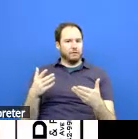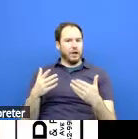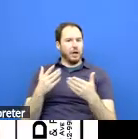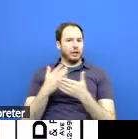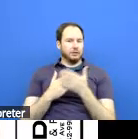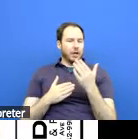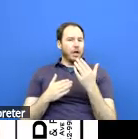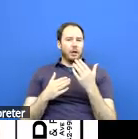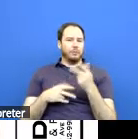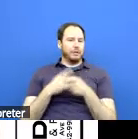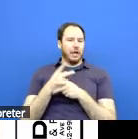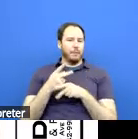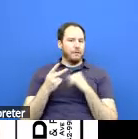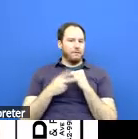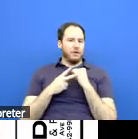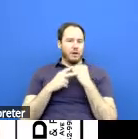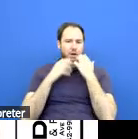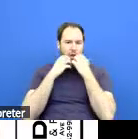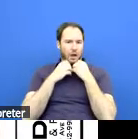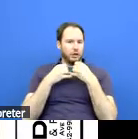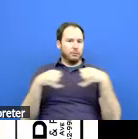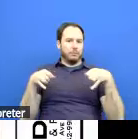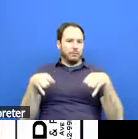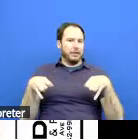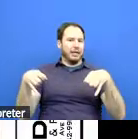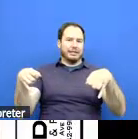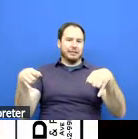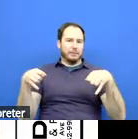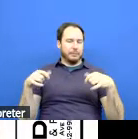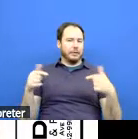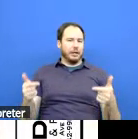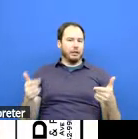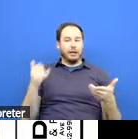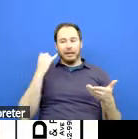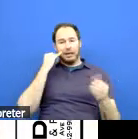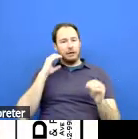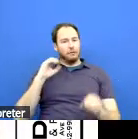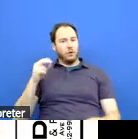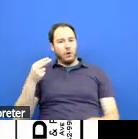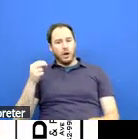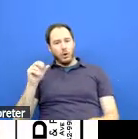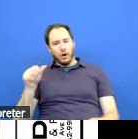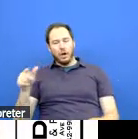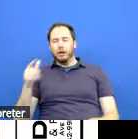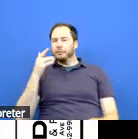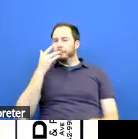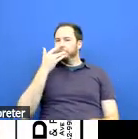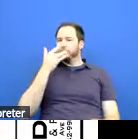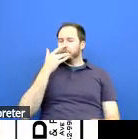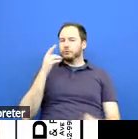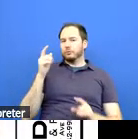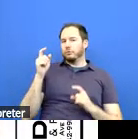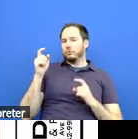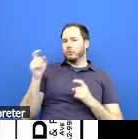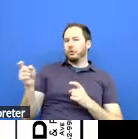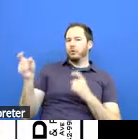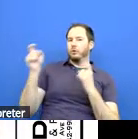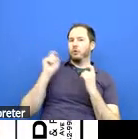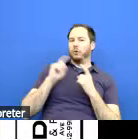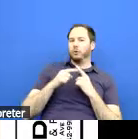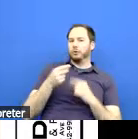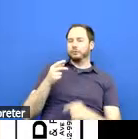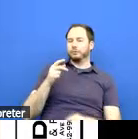conservation easement. If there's not a homeowners association, typically what they want to do is they want to donate that to the